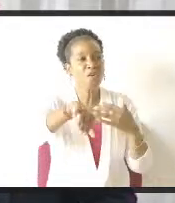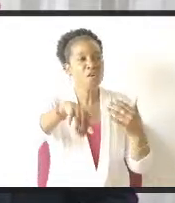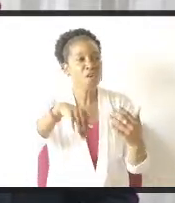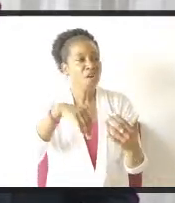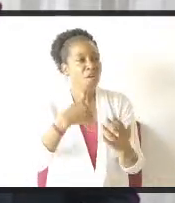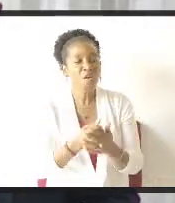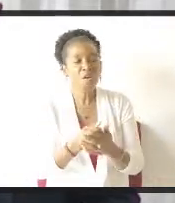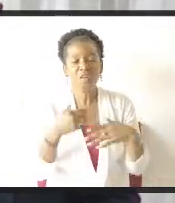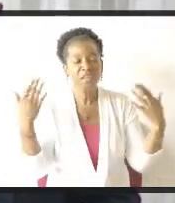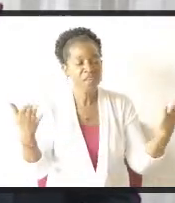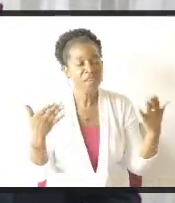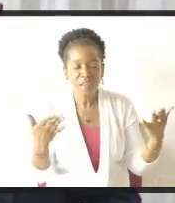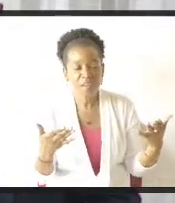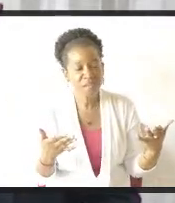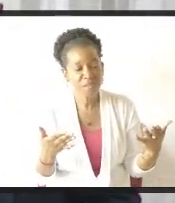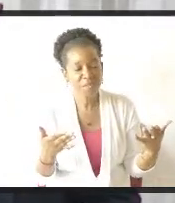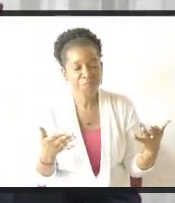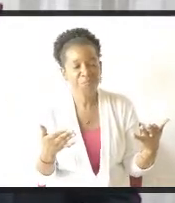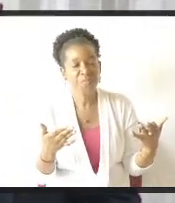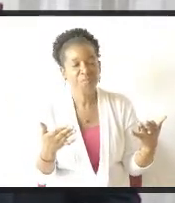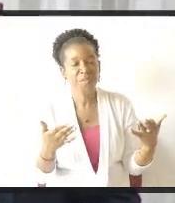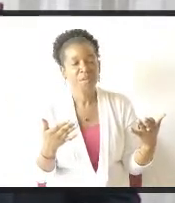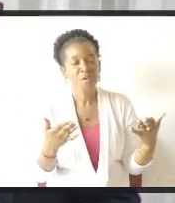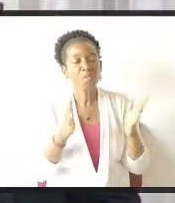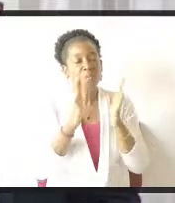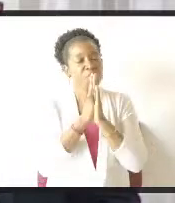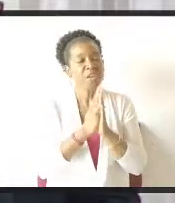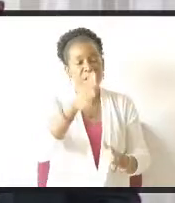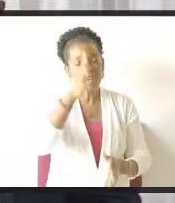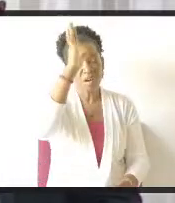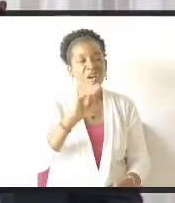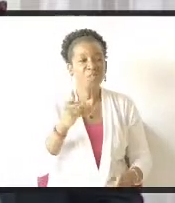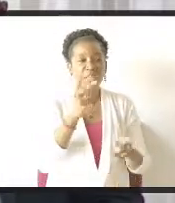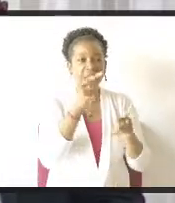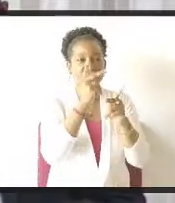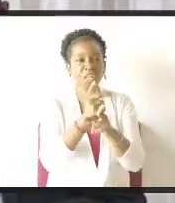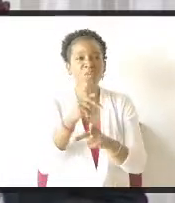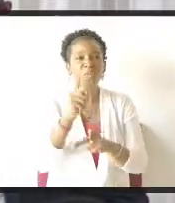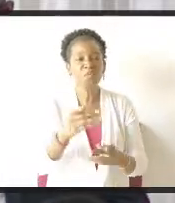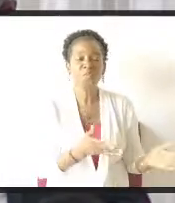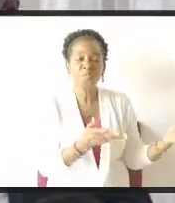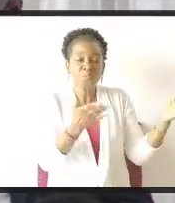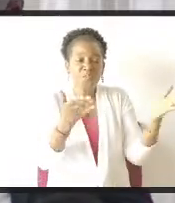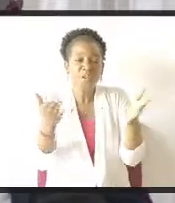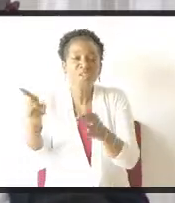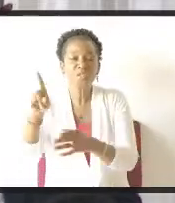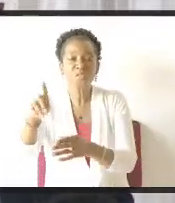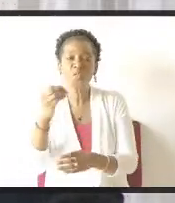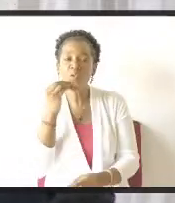you and take you home safely. In Jesus' name we pray. Amen.